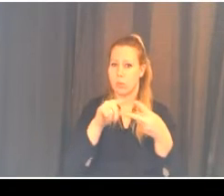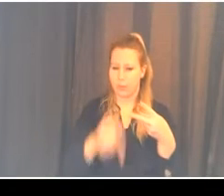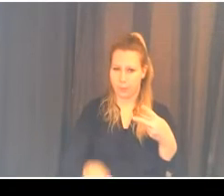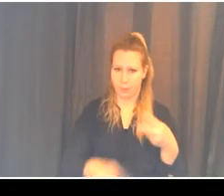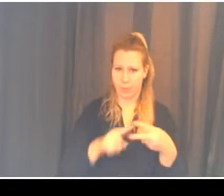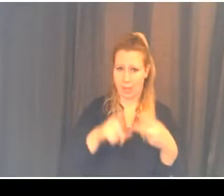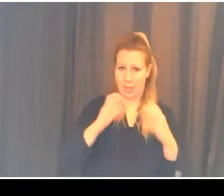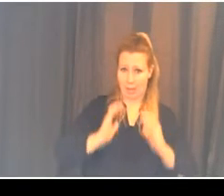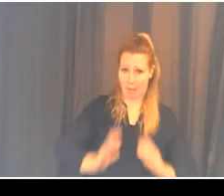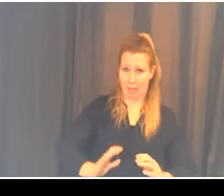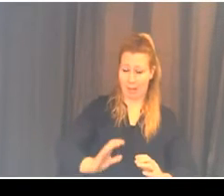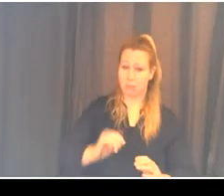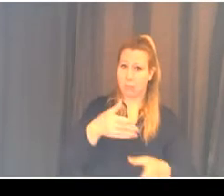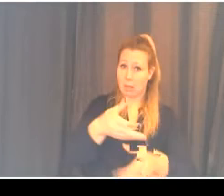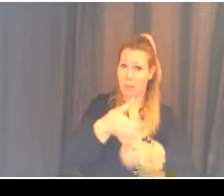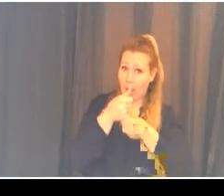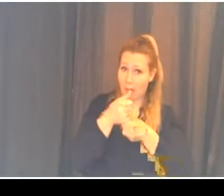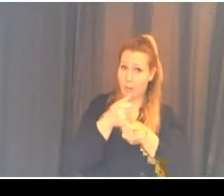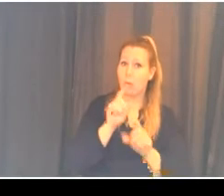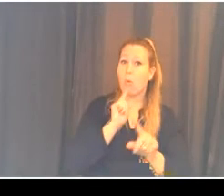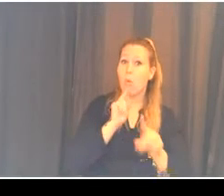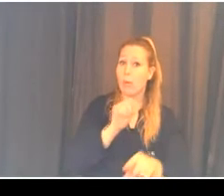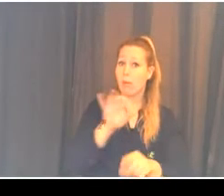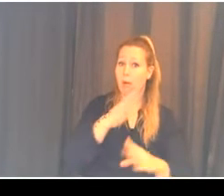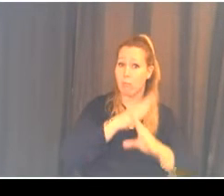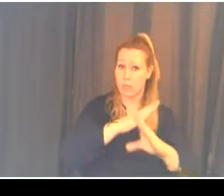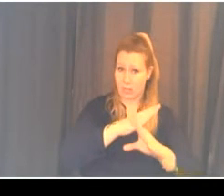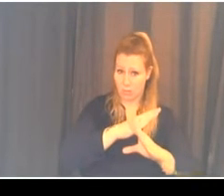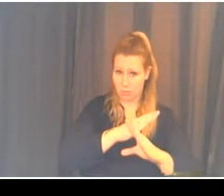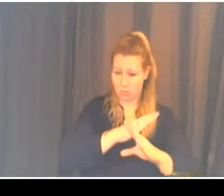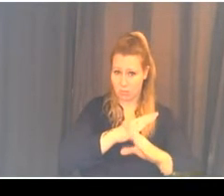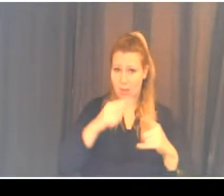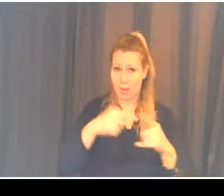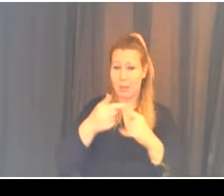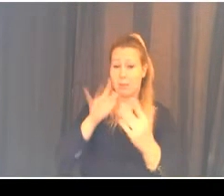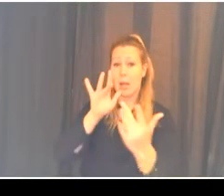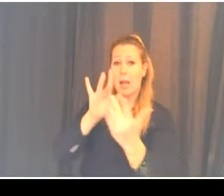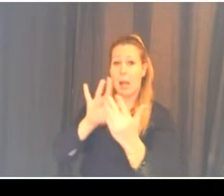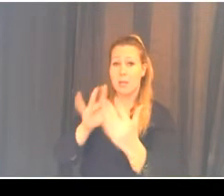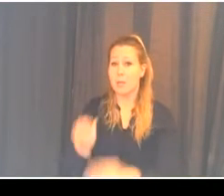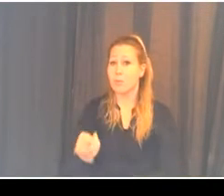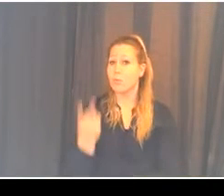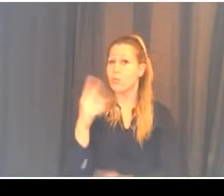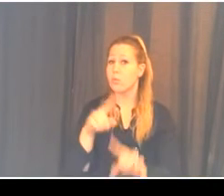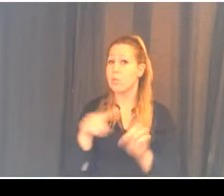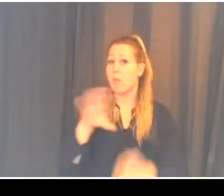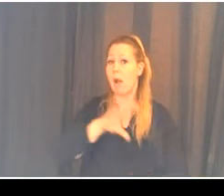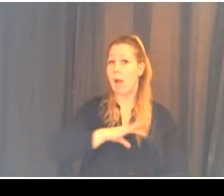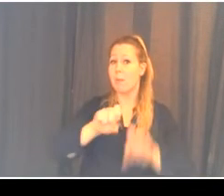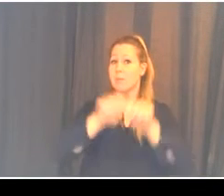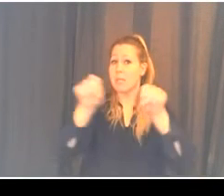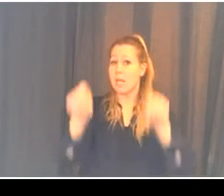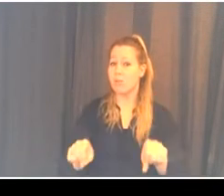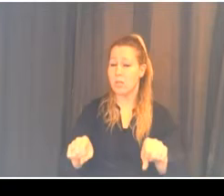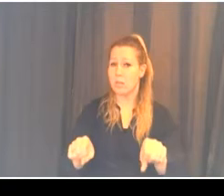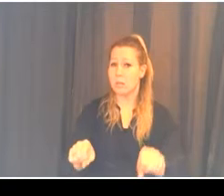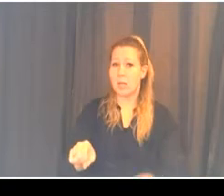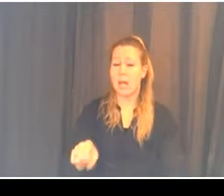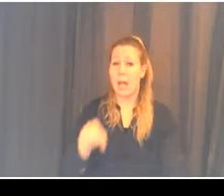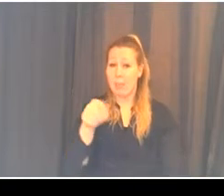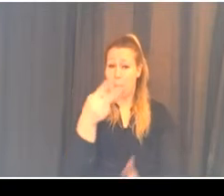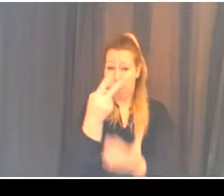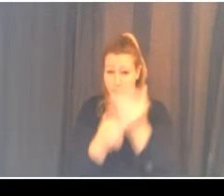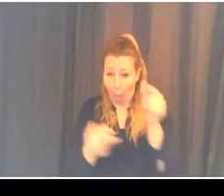only received the order by email because the courts were closed only late night calls from a sanctuary